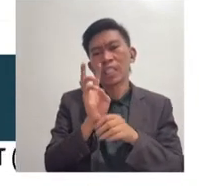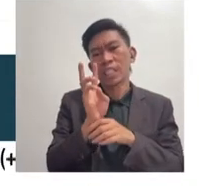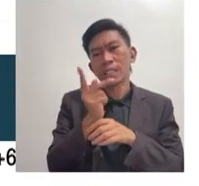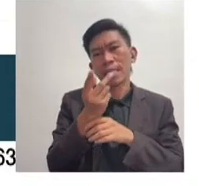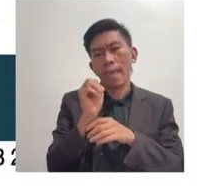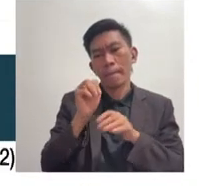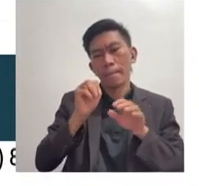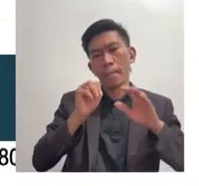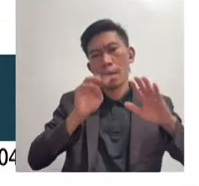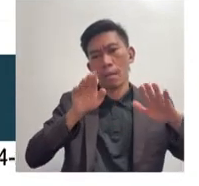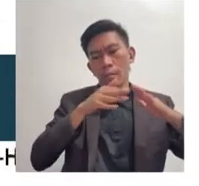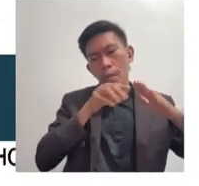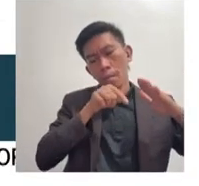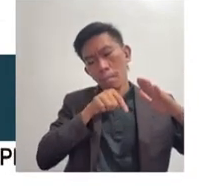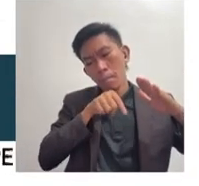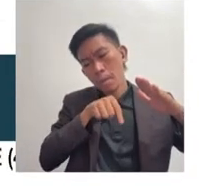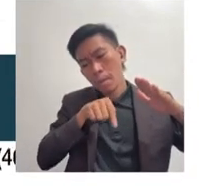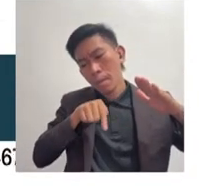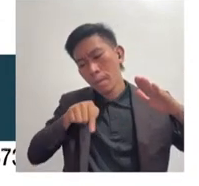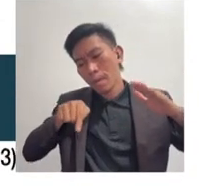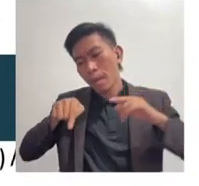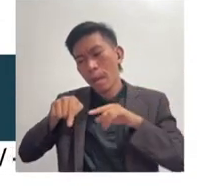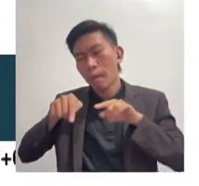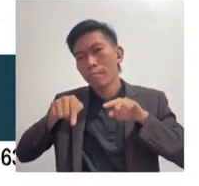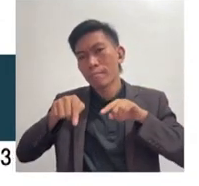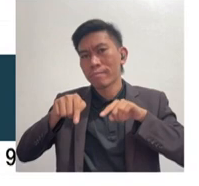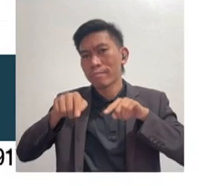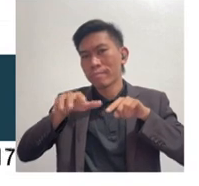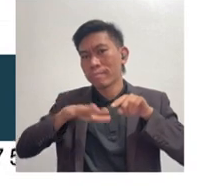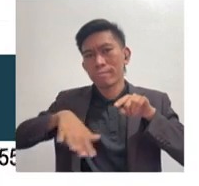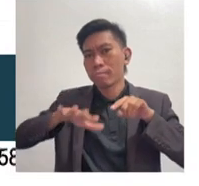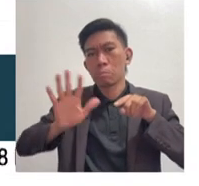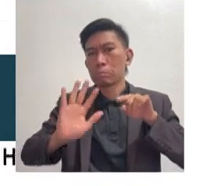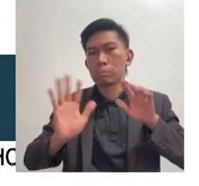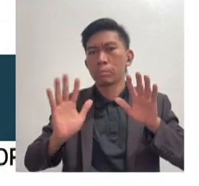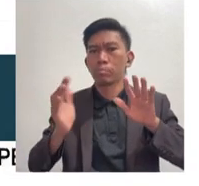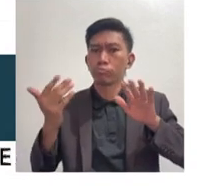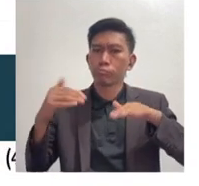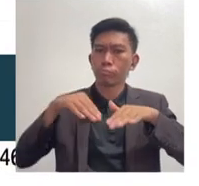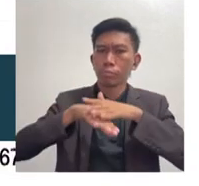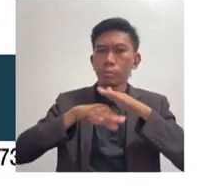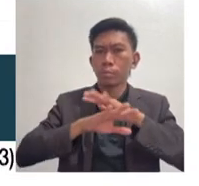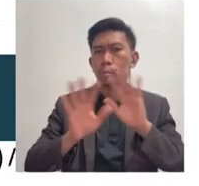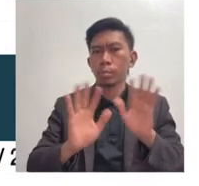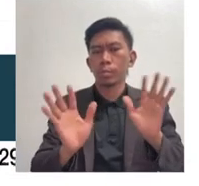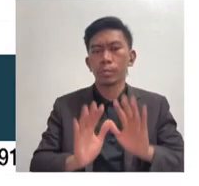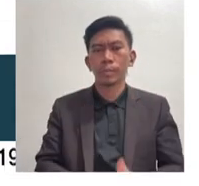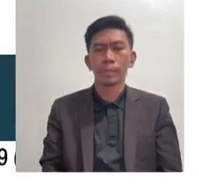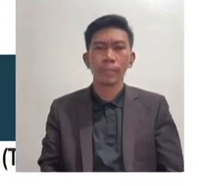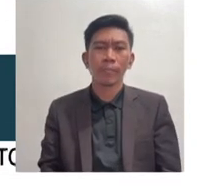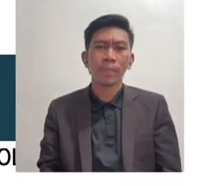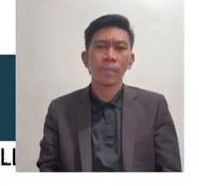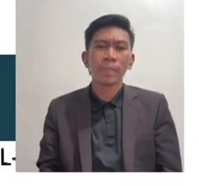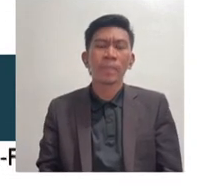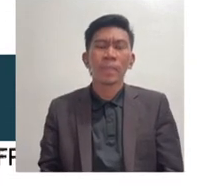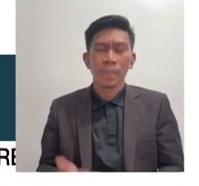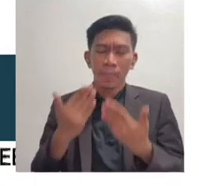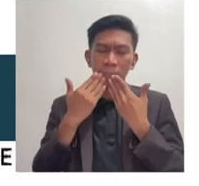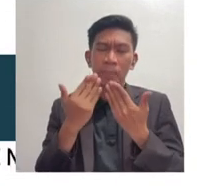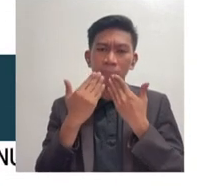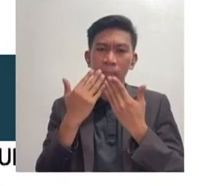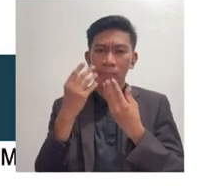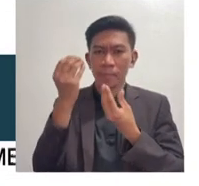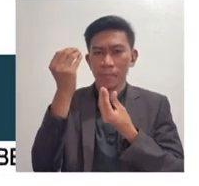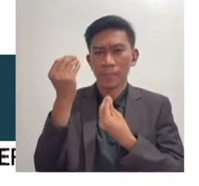or minimization of activity within that zone. Okay, Mariton Bornas, we appreciate the information to keep us